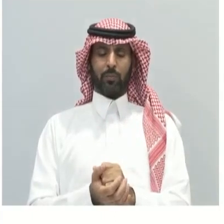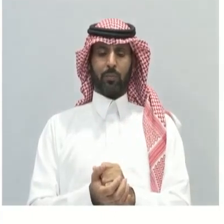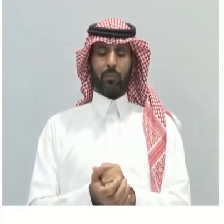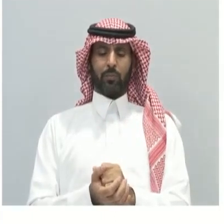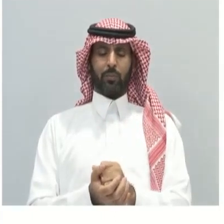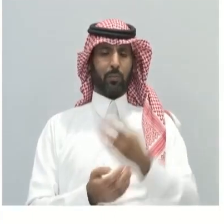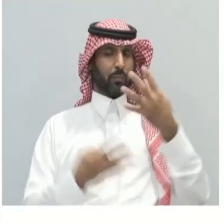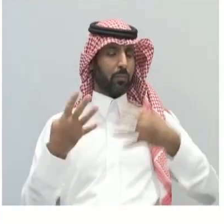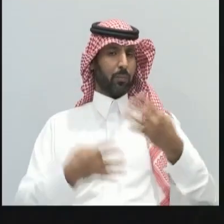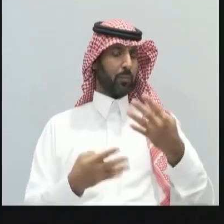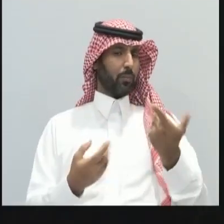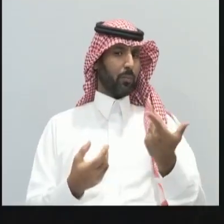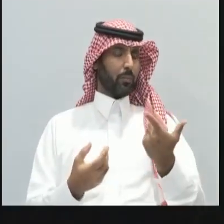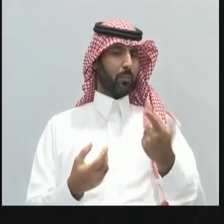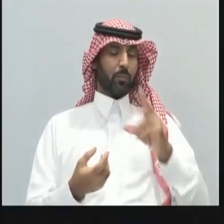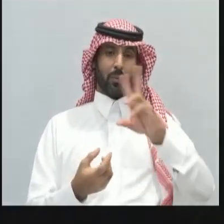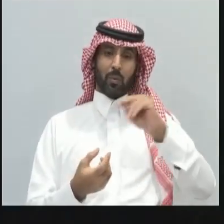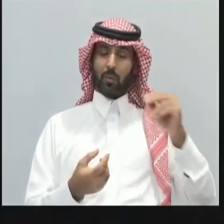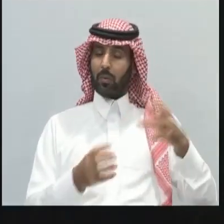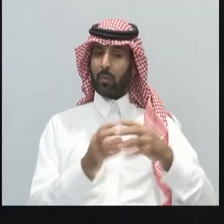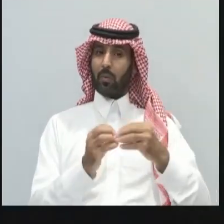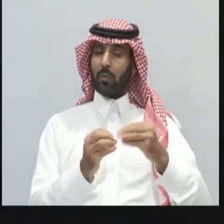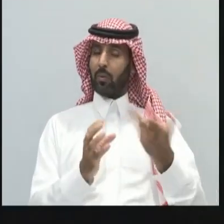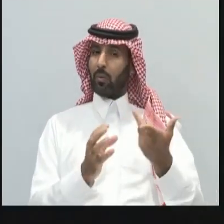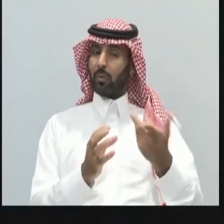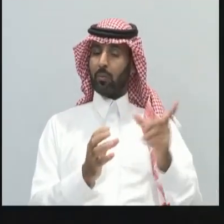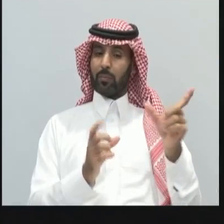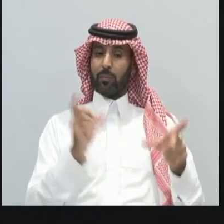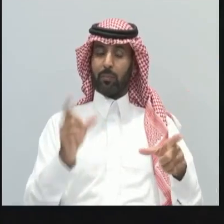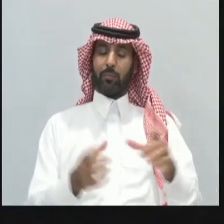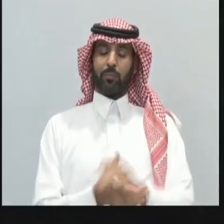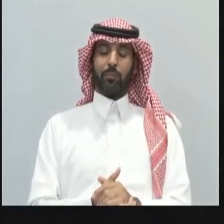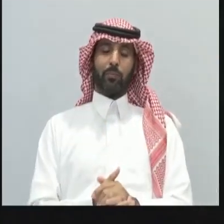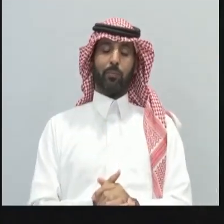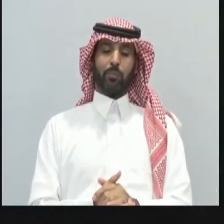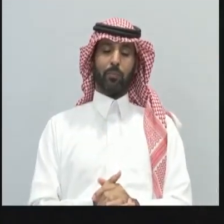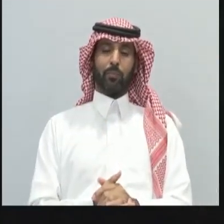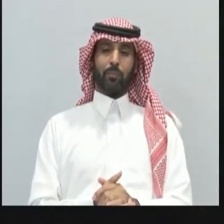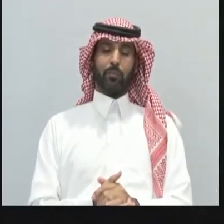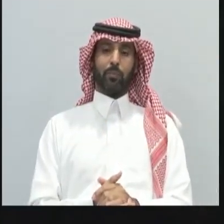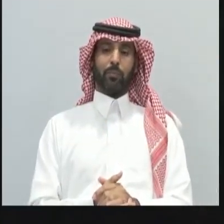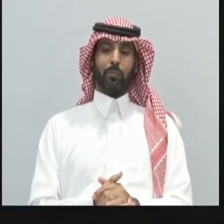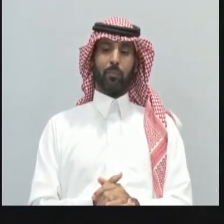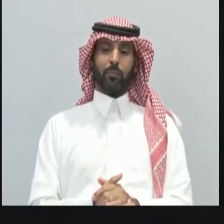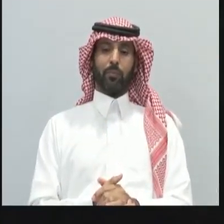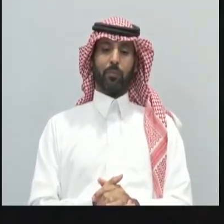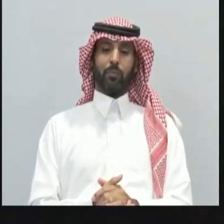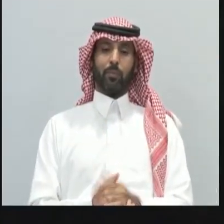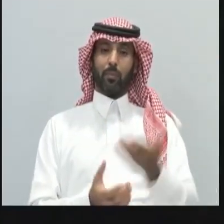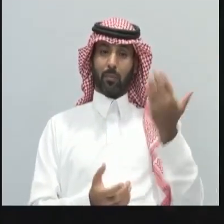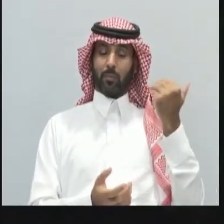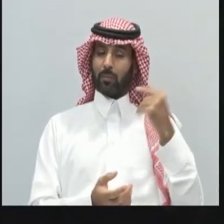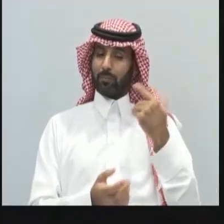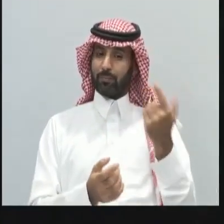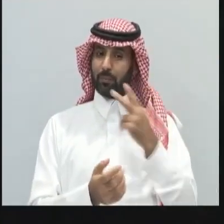sentences does evolution fit? Which of these definitions does evolution fit? But before we do